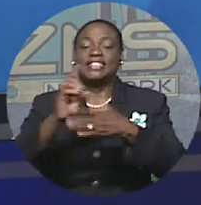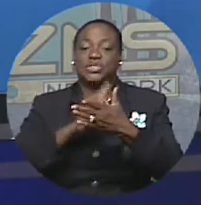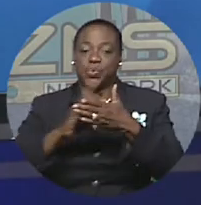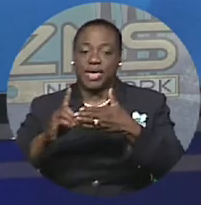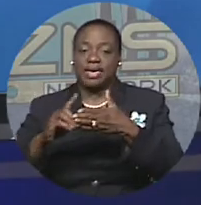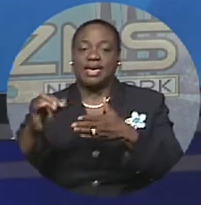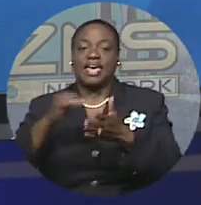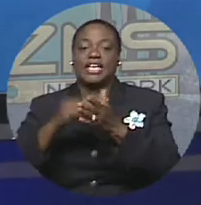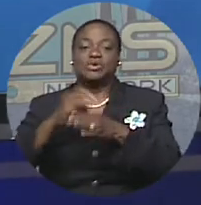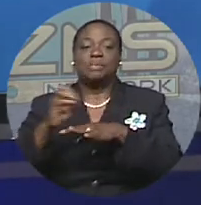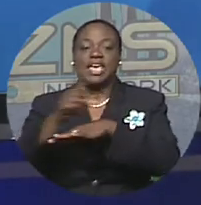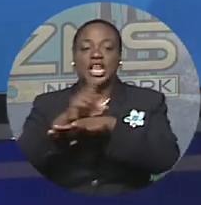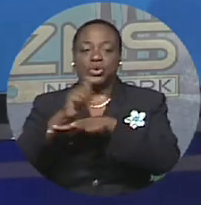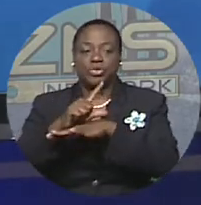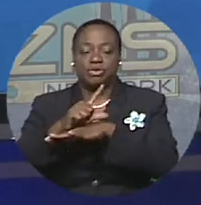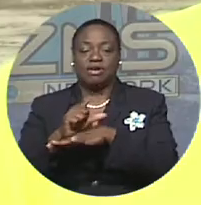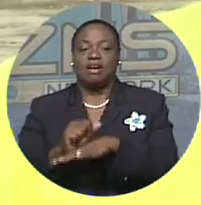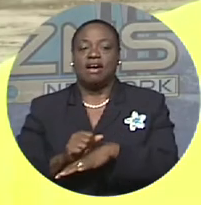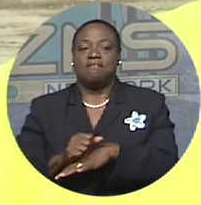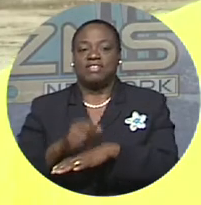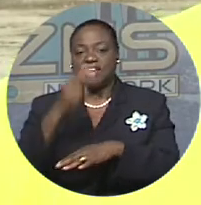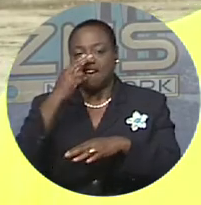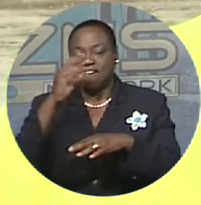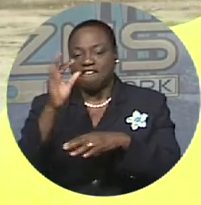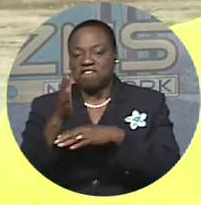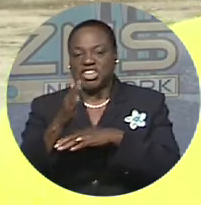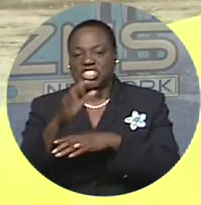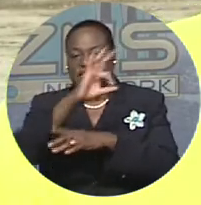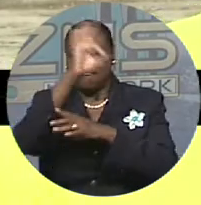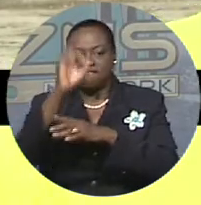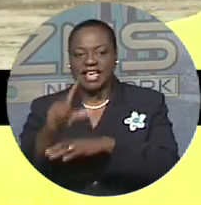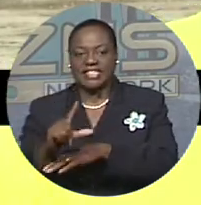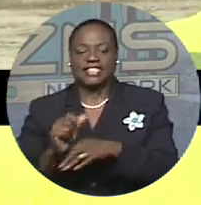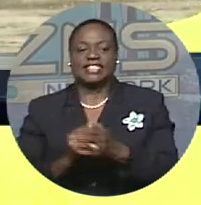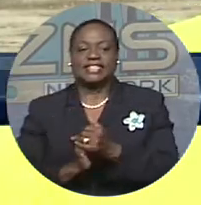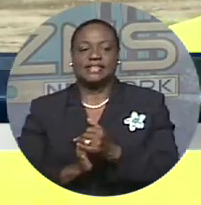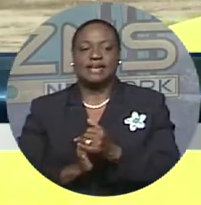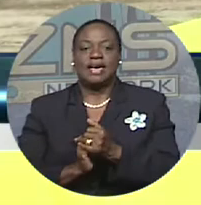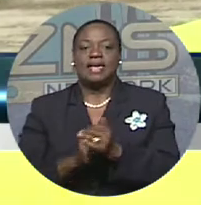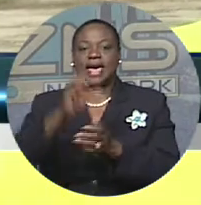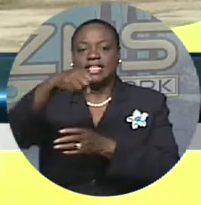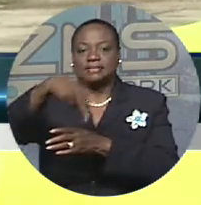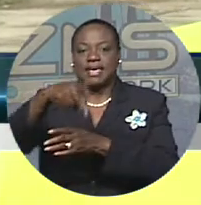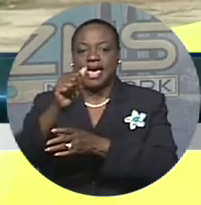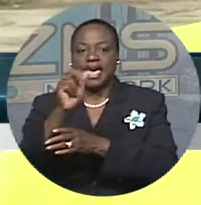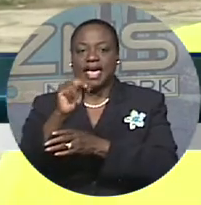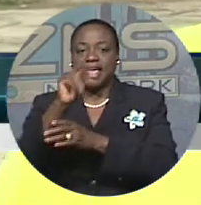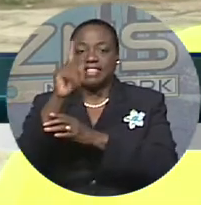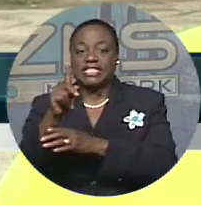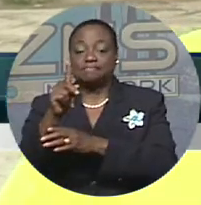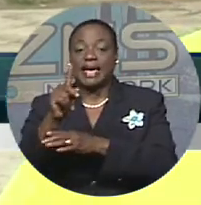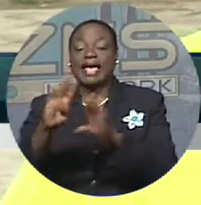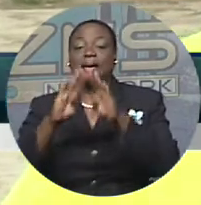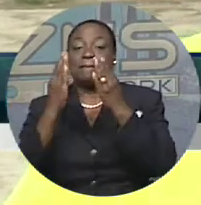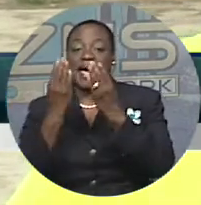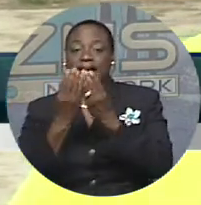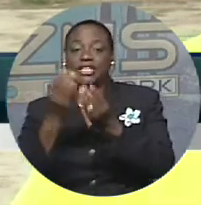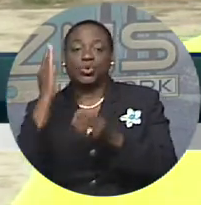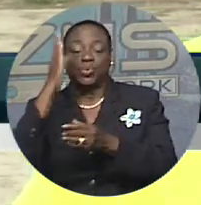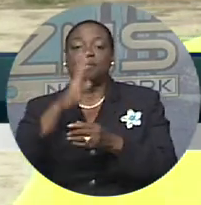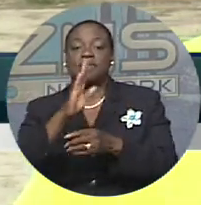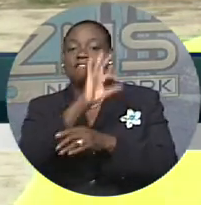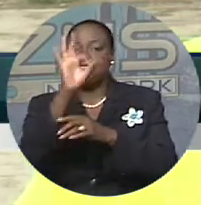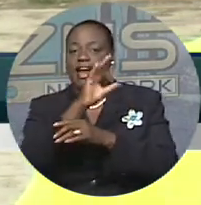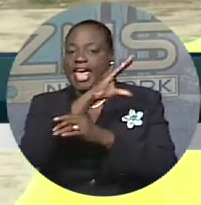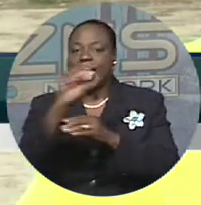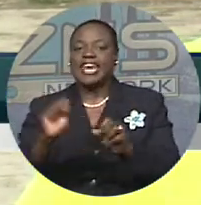Fishy Fest. The house band for both evenings is the Spank Band. So Friday night and Saturday will feature